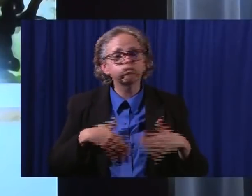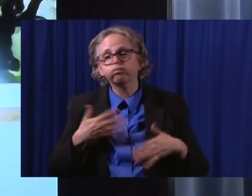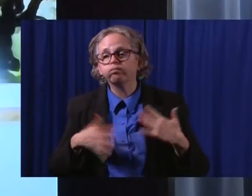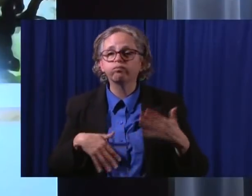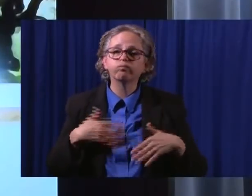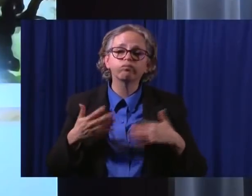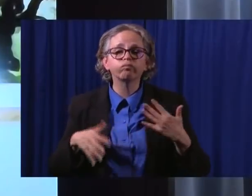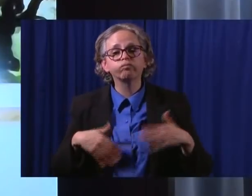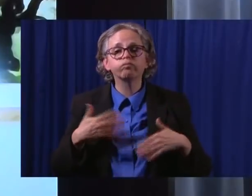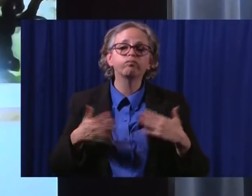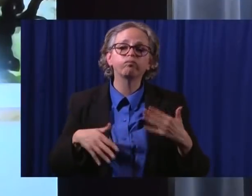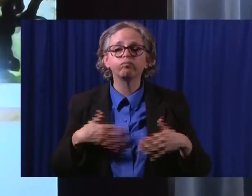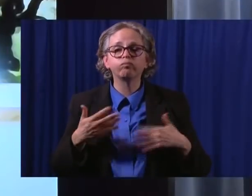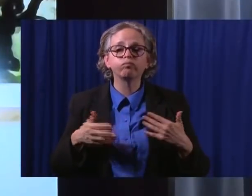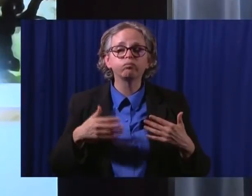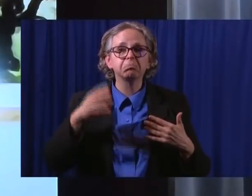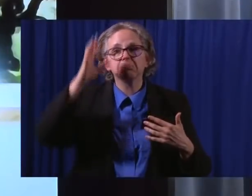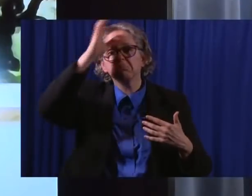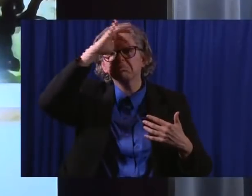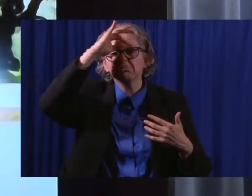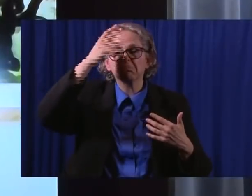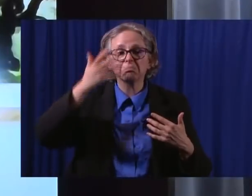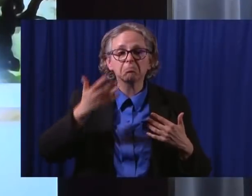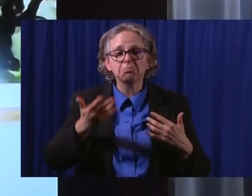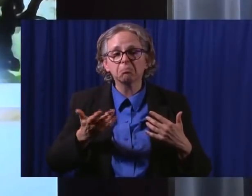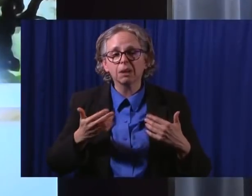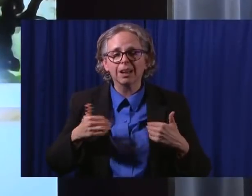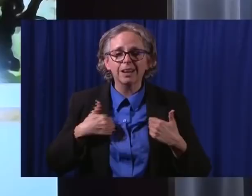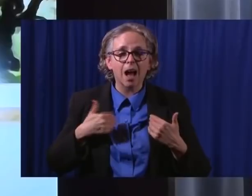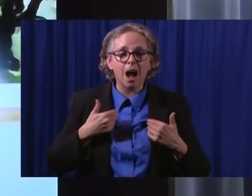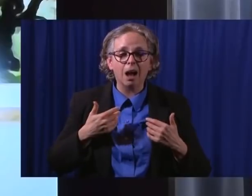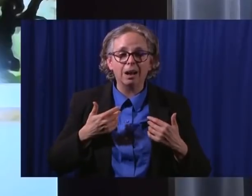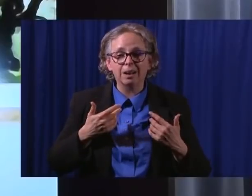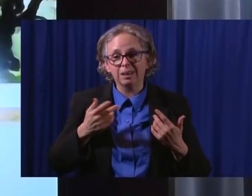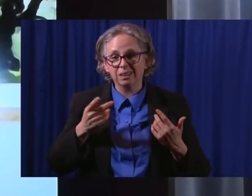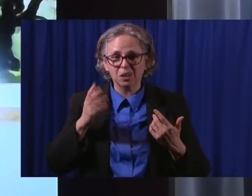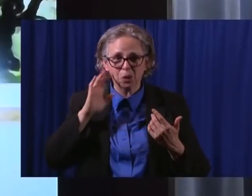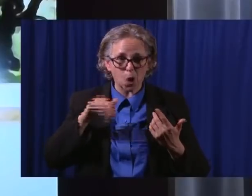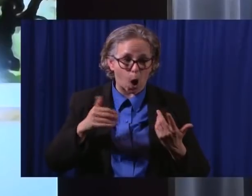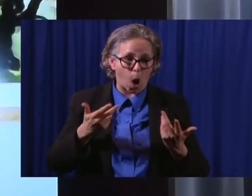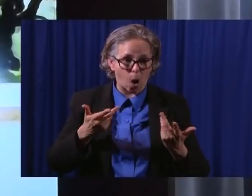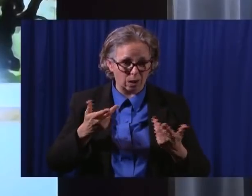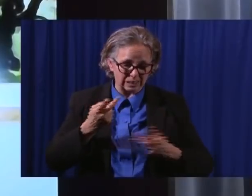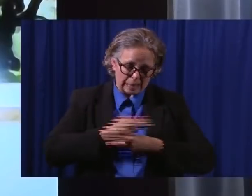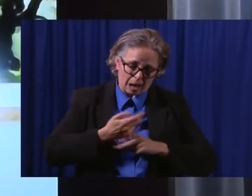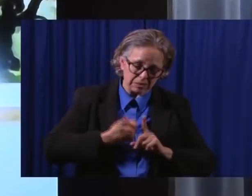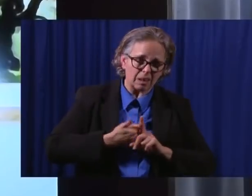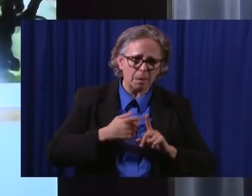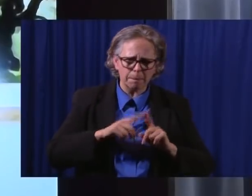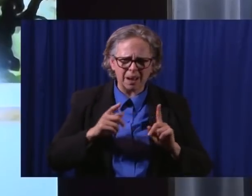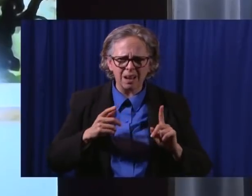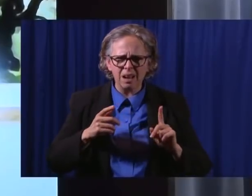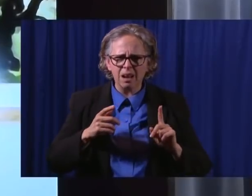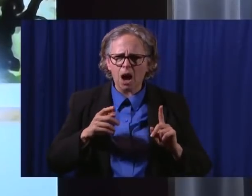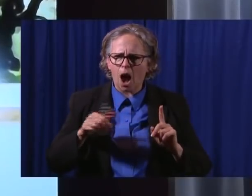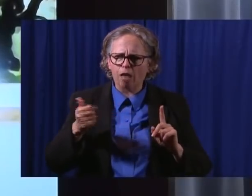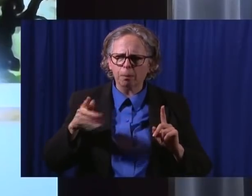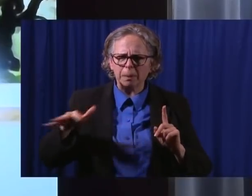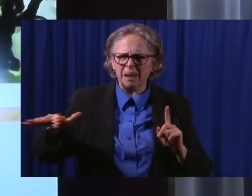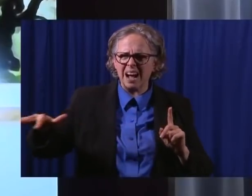20 or 30, you need to worry not only about yourself. If you don't worry about yourself, you need to worry about someone